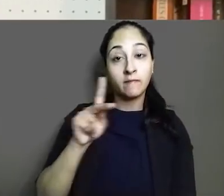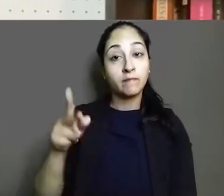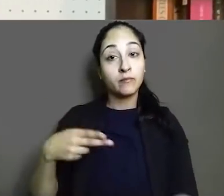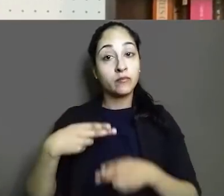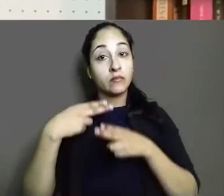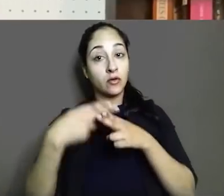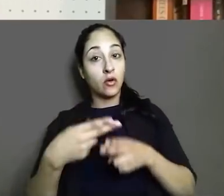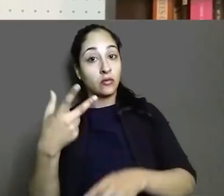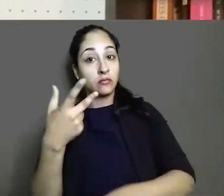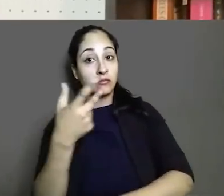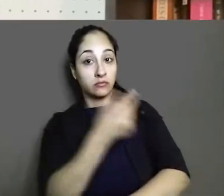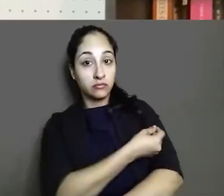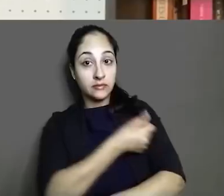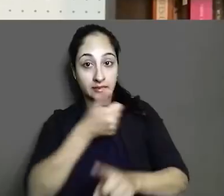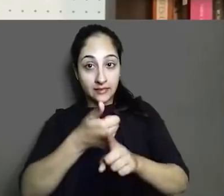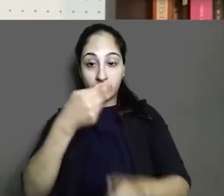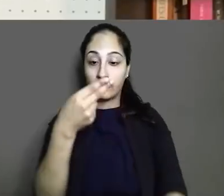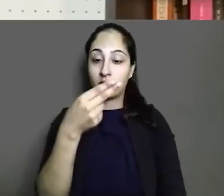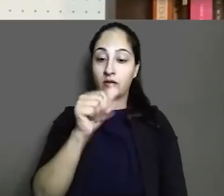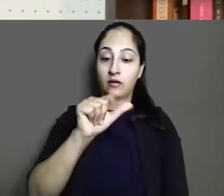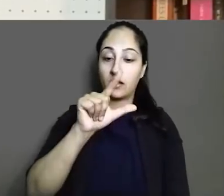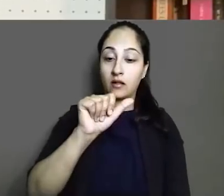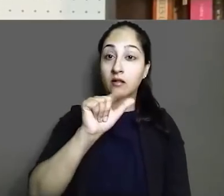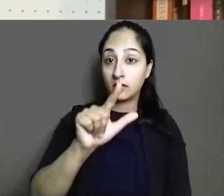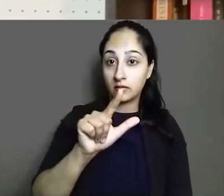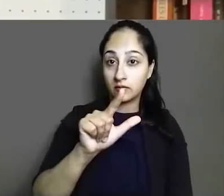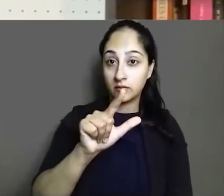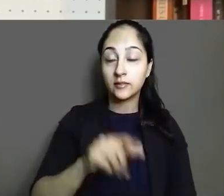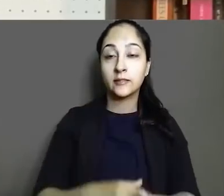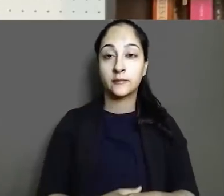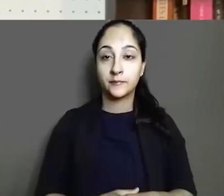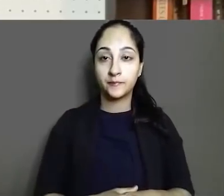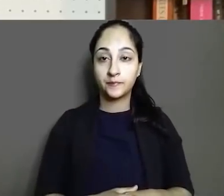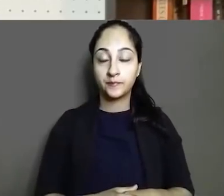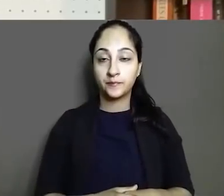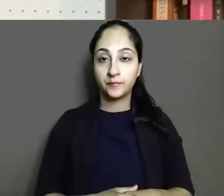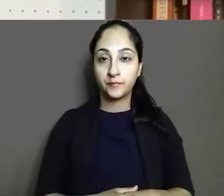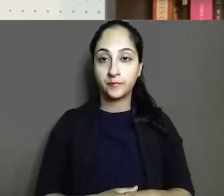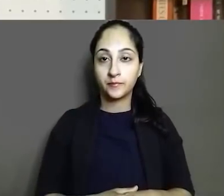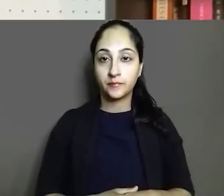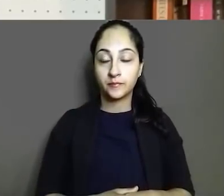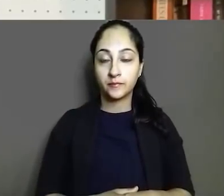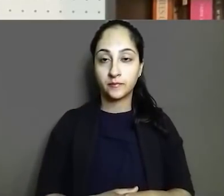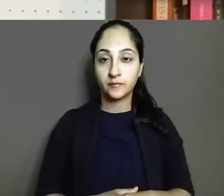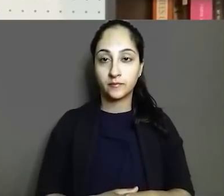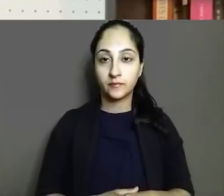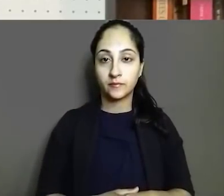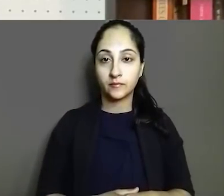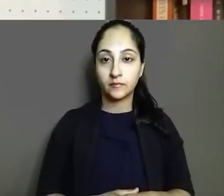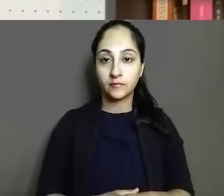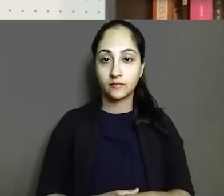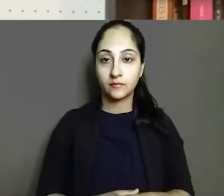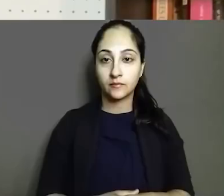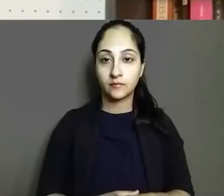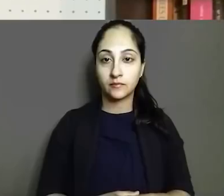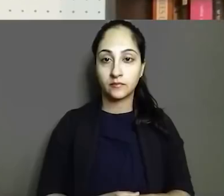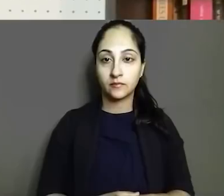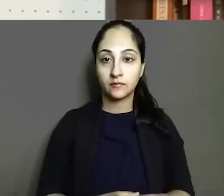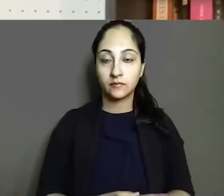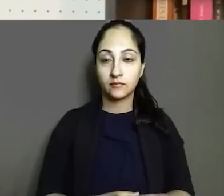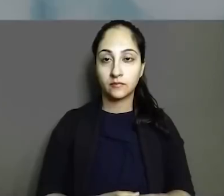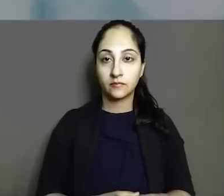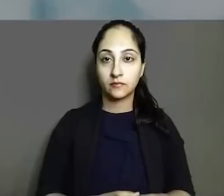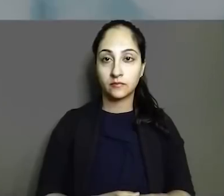that kind of gives us a bit of confidence that there are no pork products in these